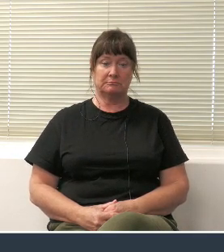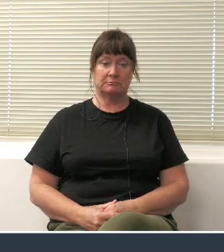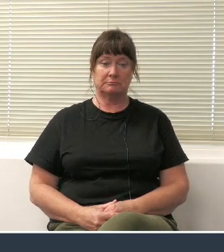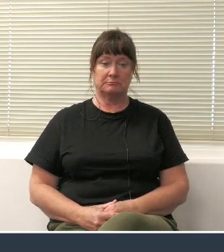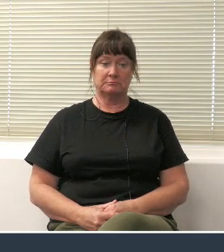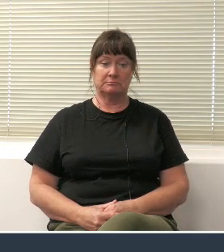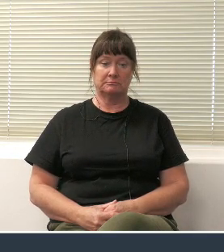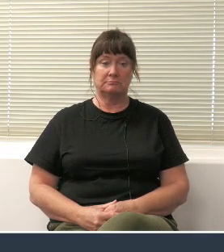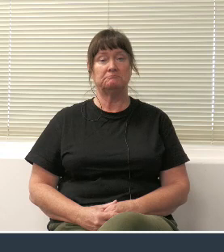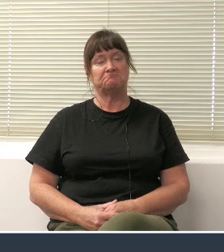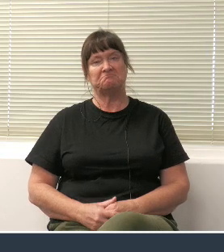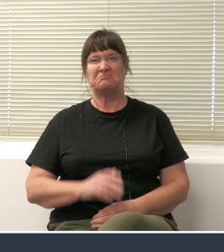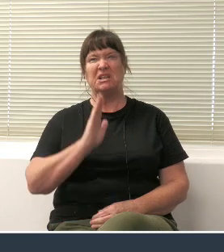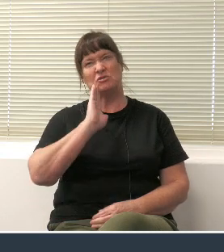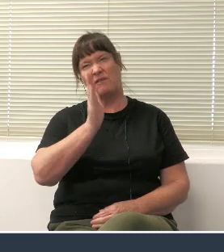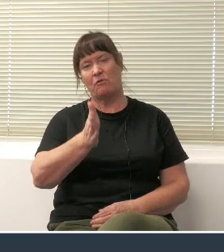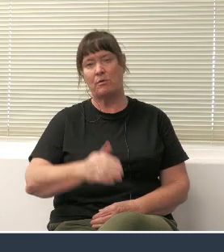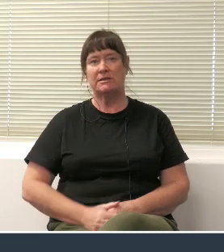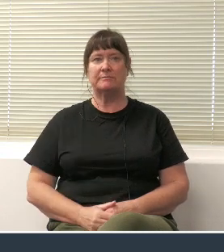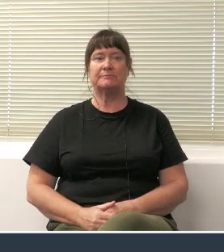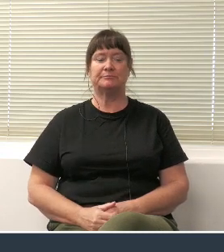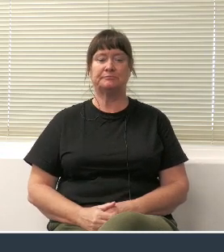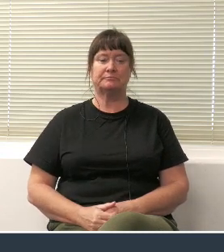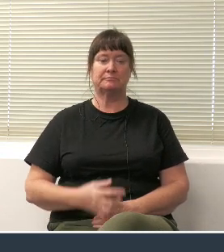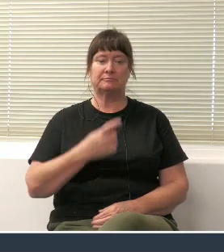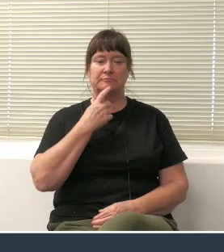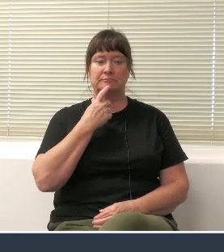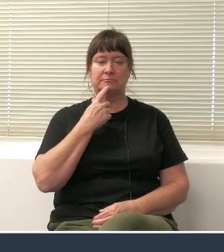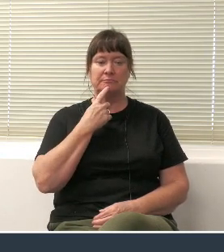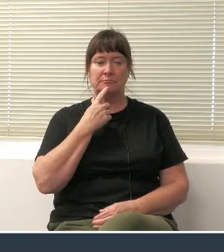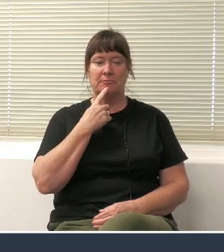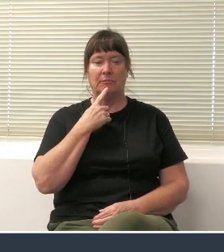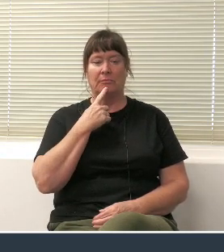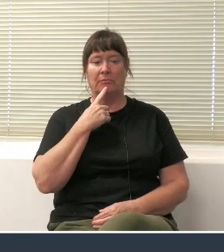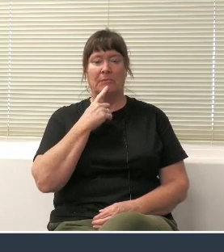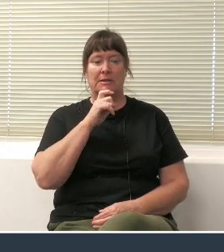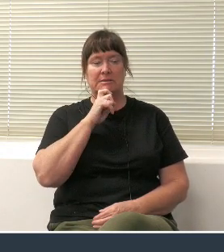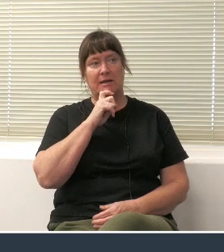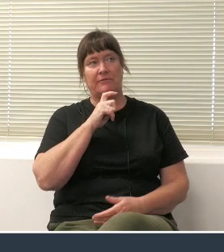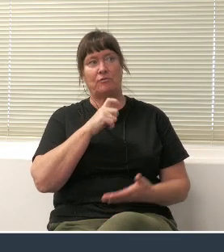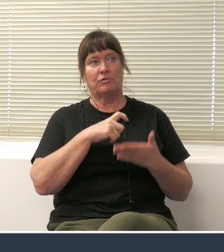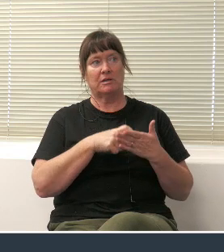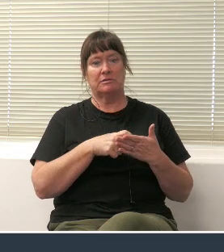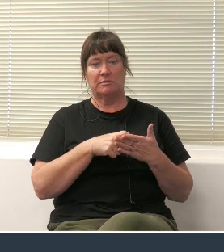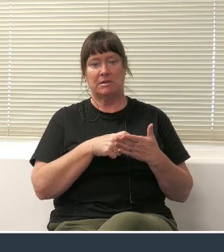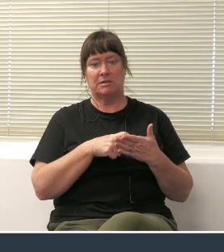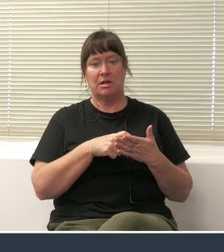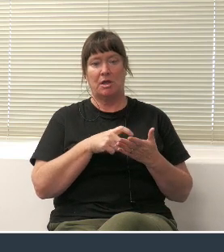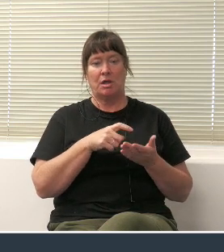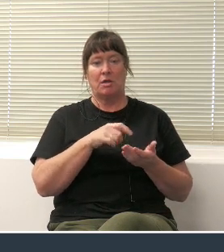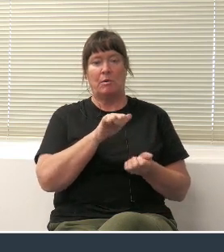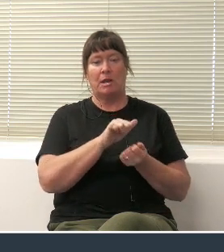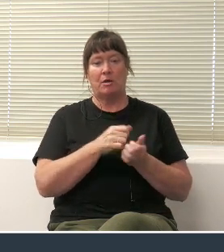Again, pretty straightforward. The officer's recommendation is that we loan fund the deficits of the